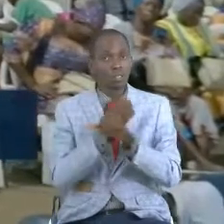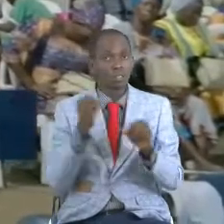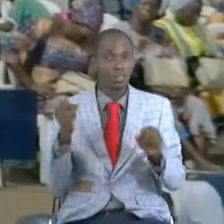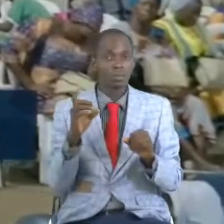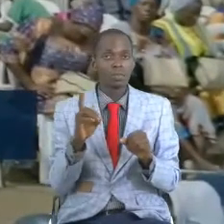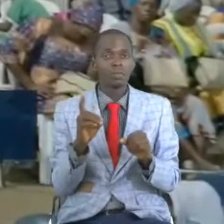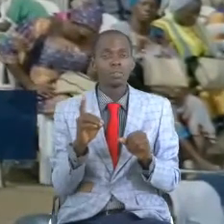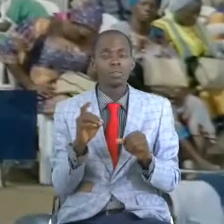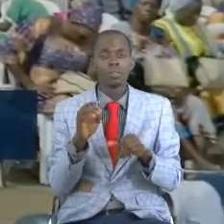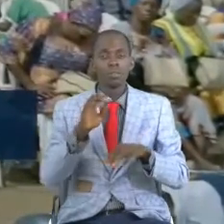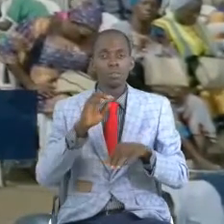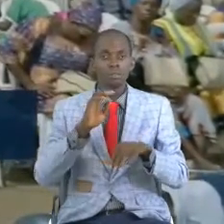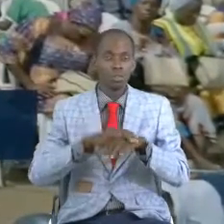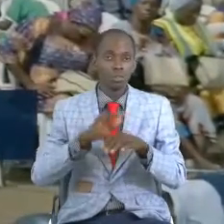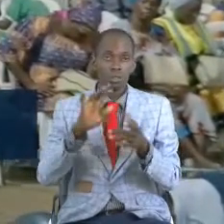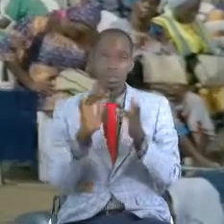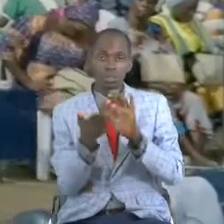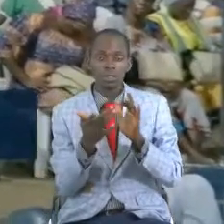of May.